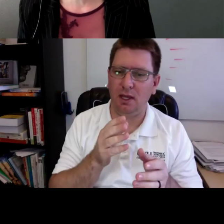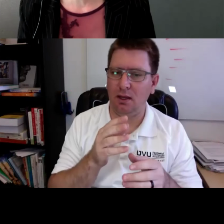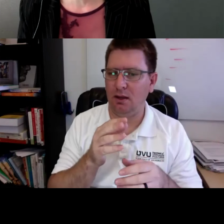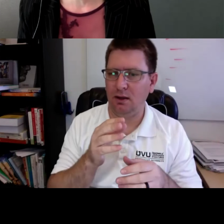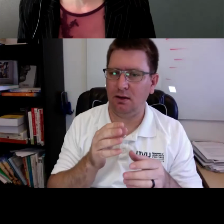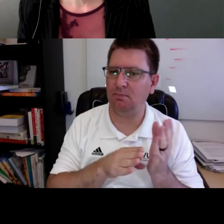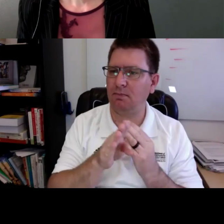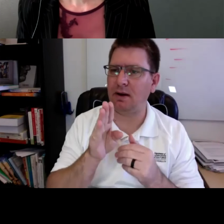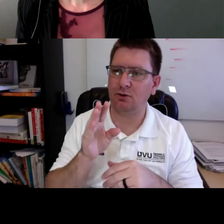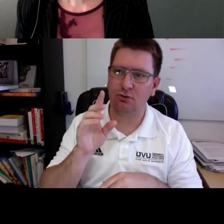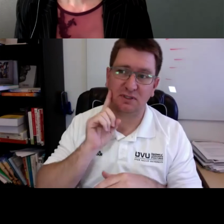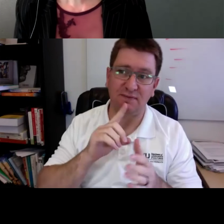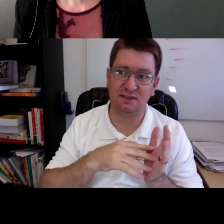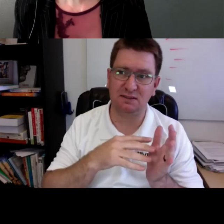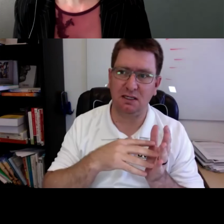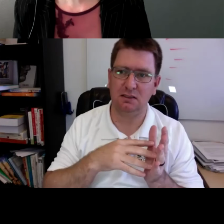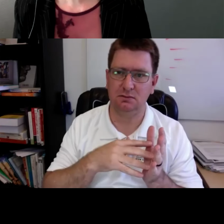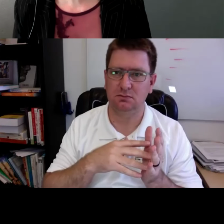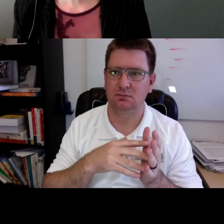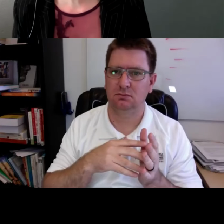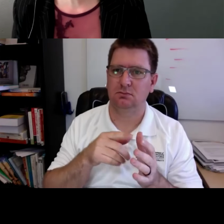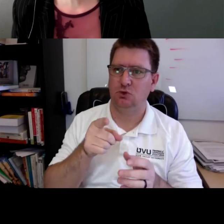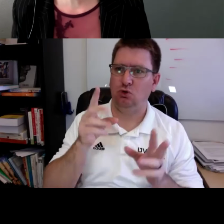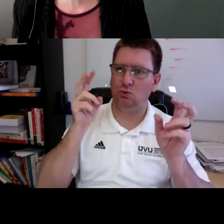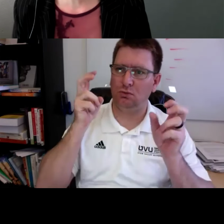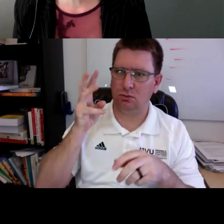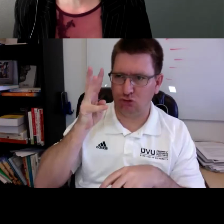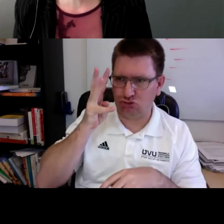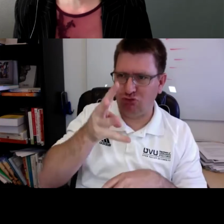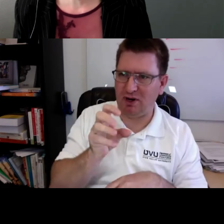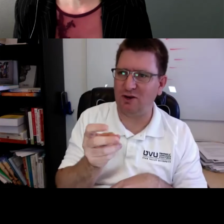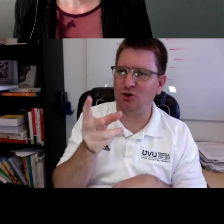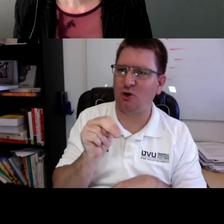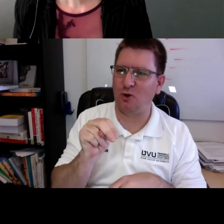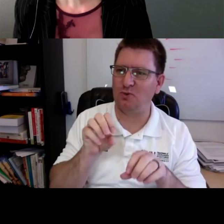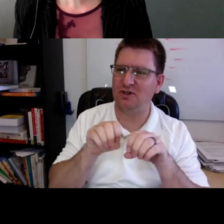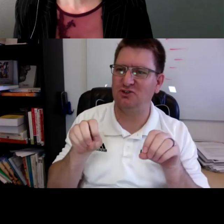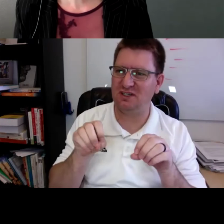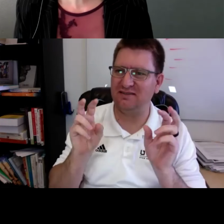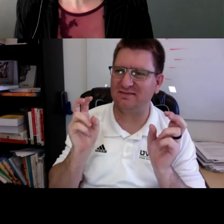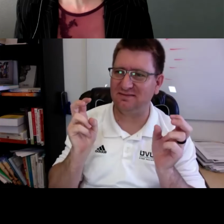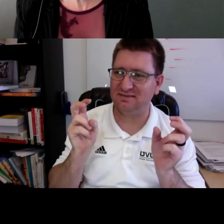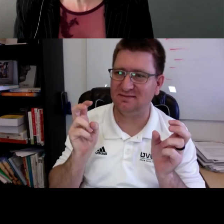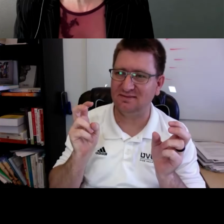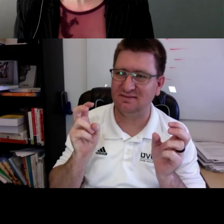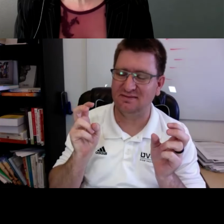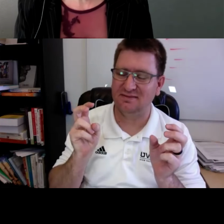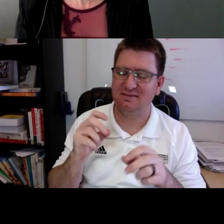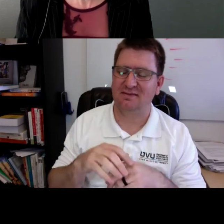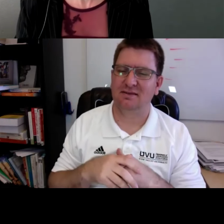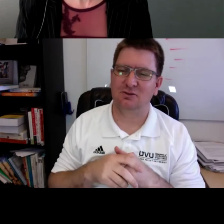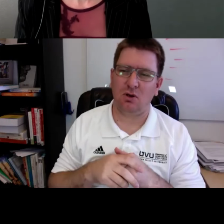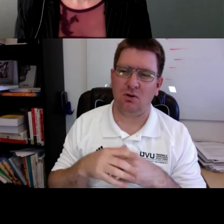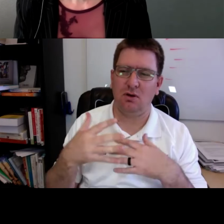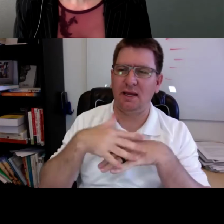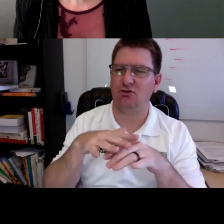theater, drama, and then I want to major in deaf studies as well, you've kind of created your own